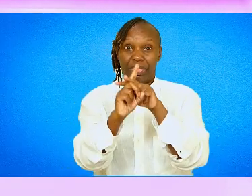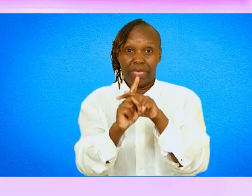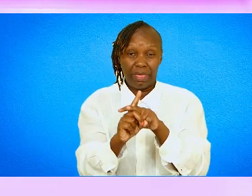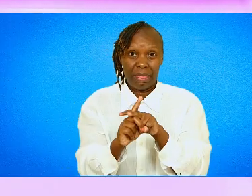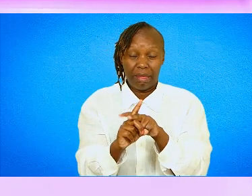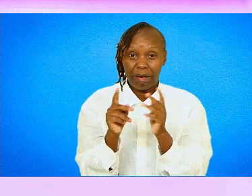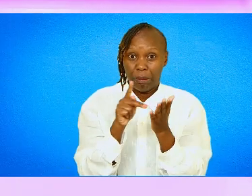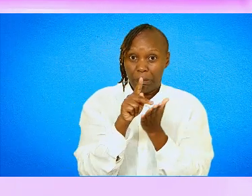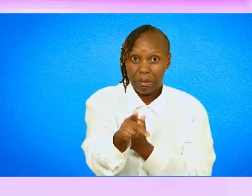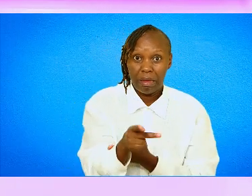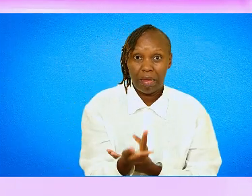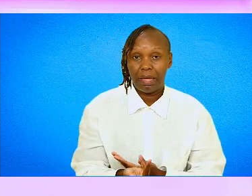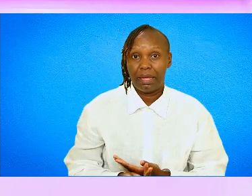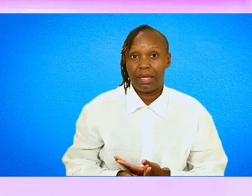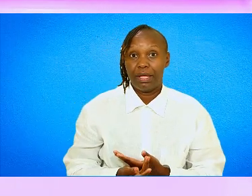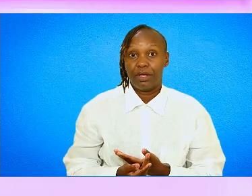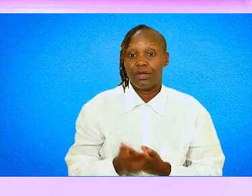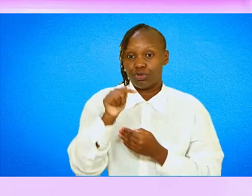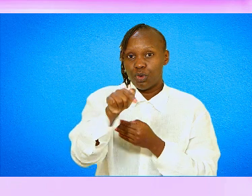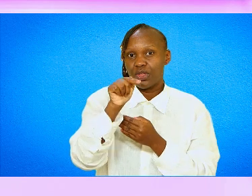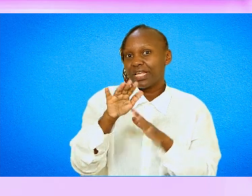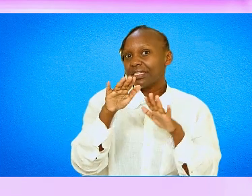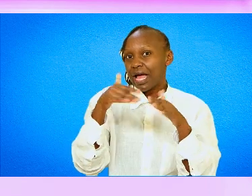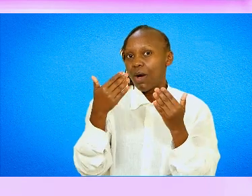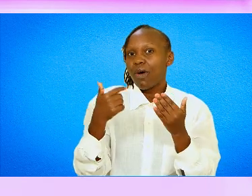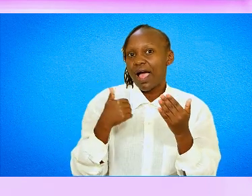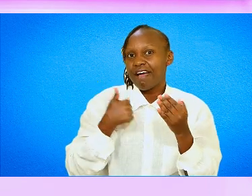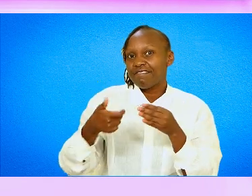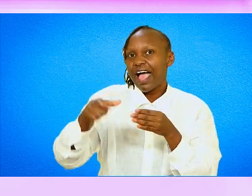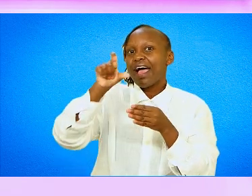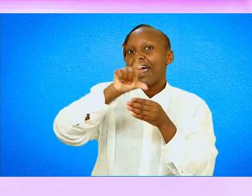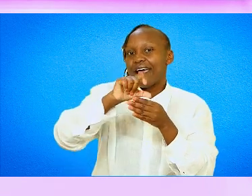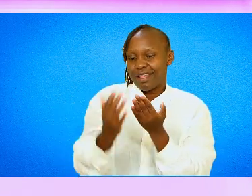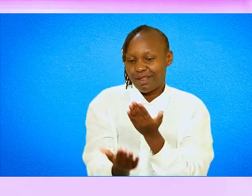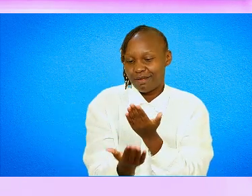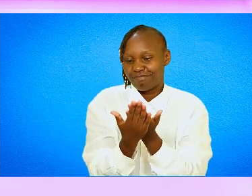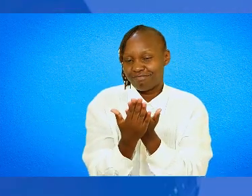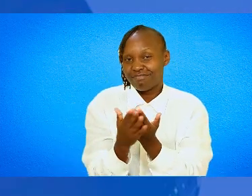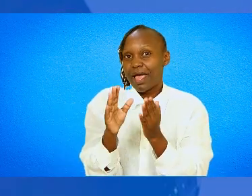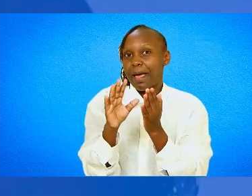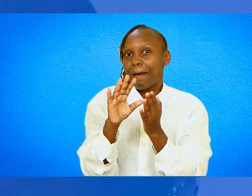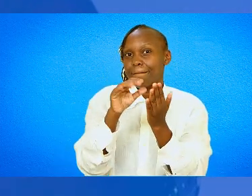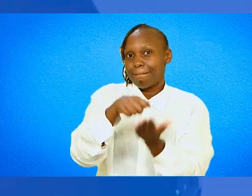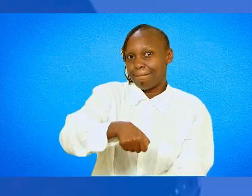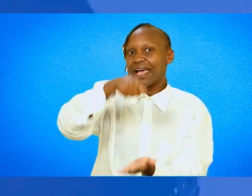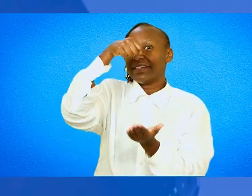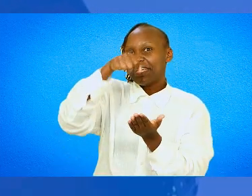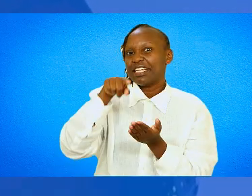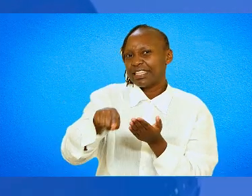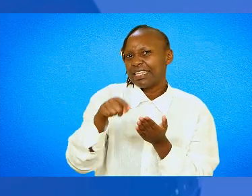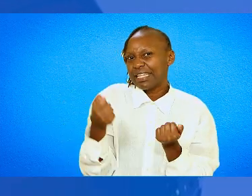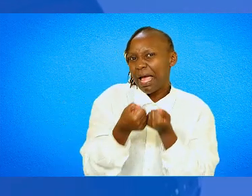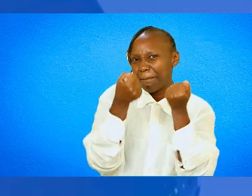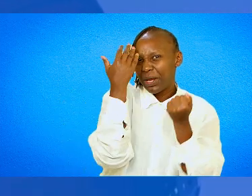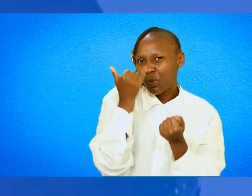This is done through a supplementary budget. Supplementary budgets happen for a few